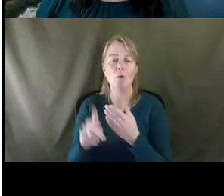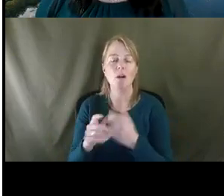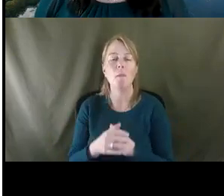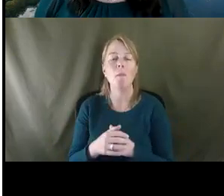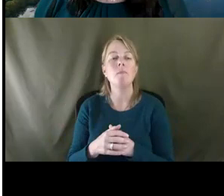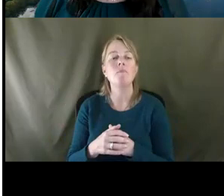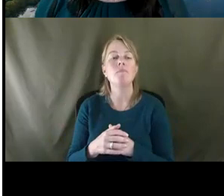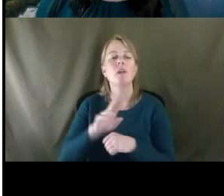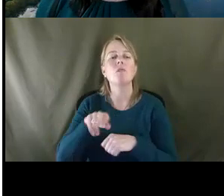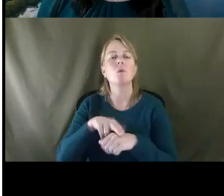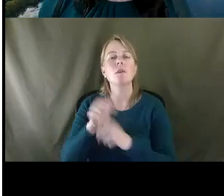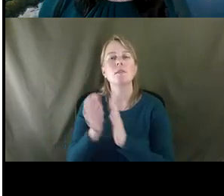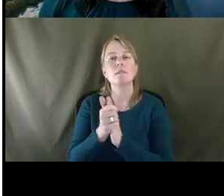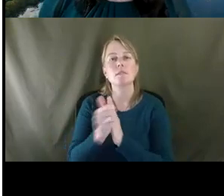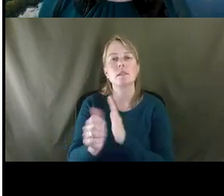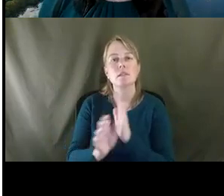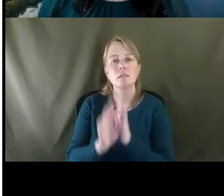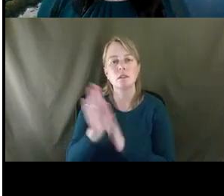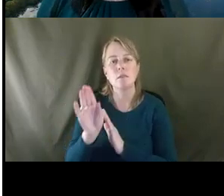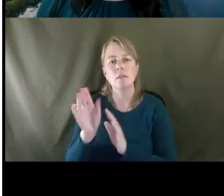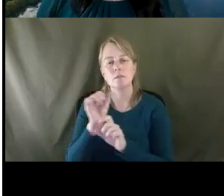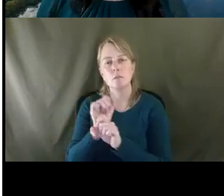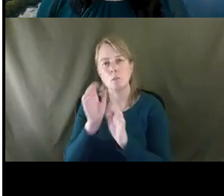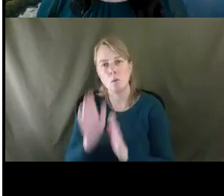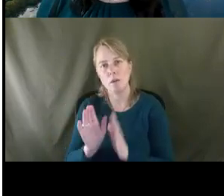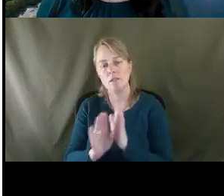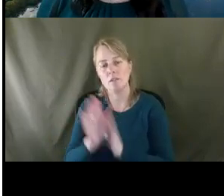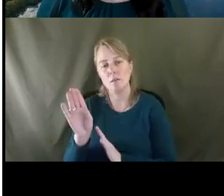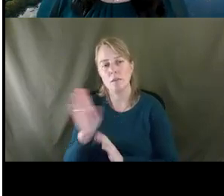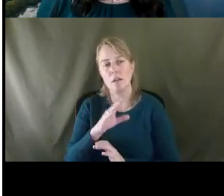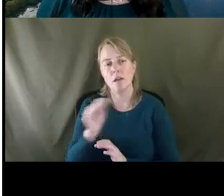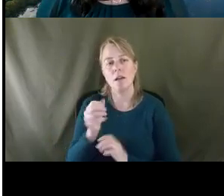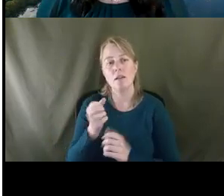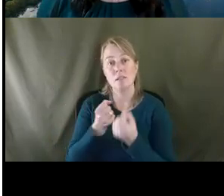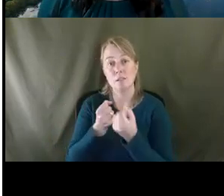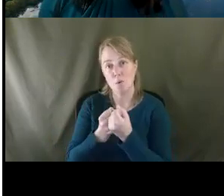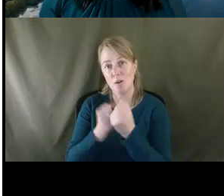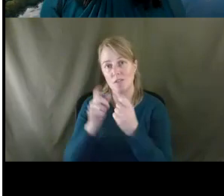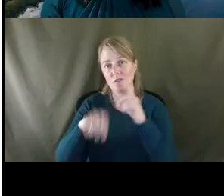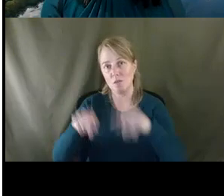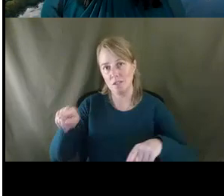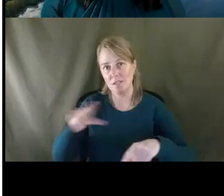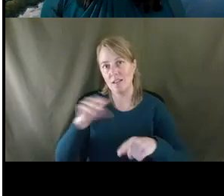course, there's skill development, employee development, and then supporting diversity and leadership.